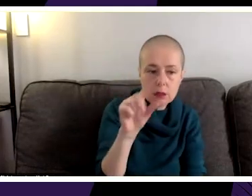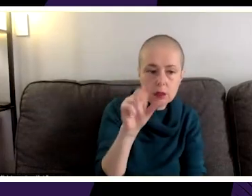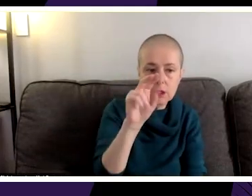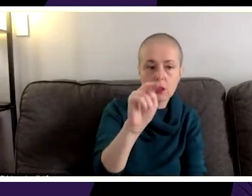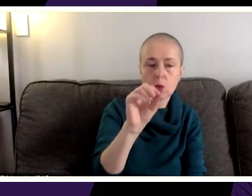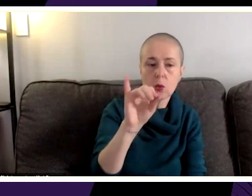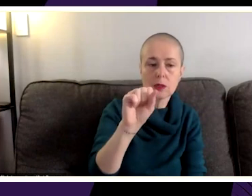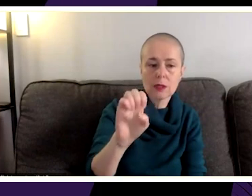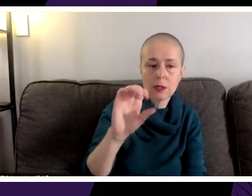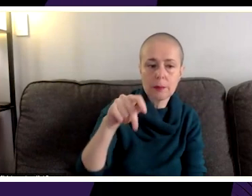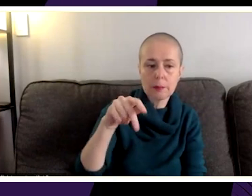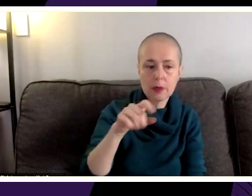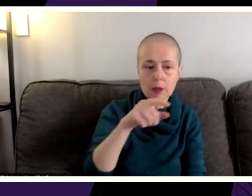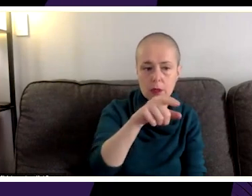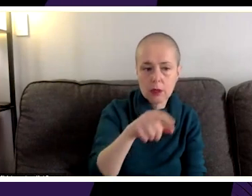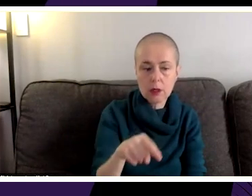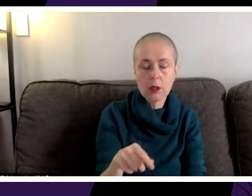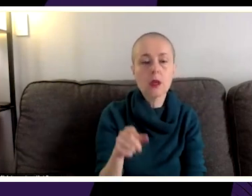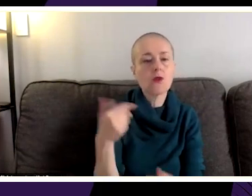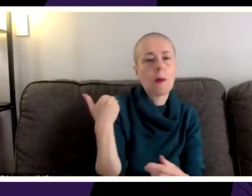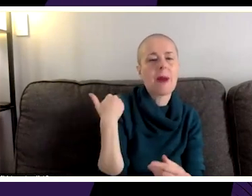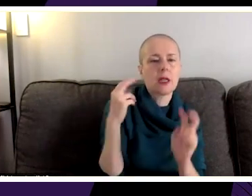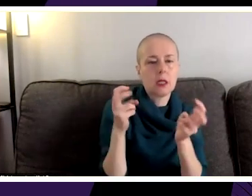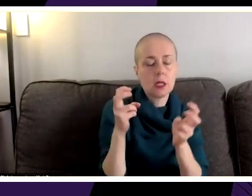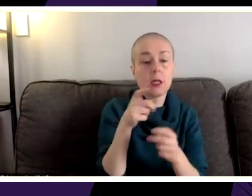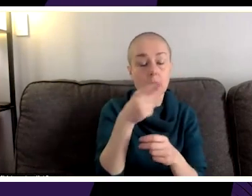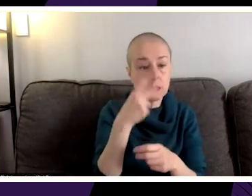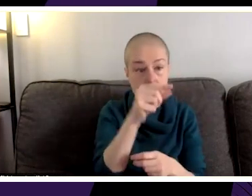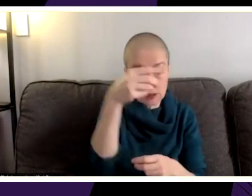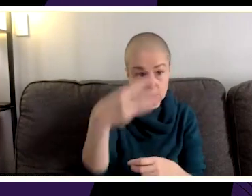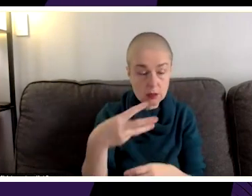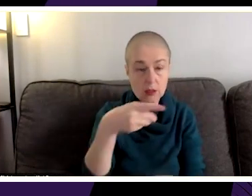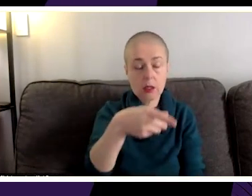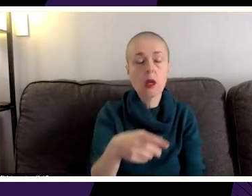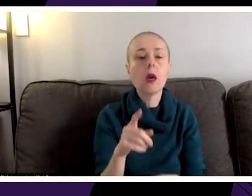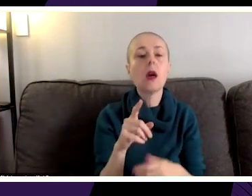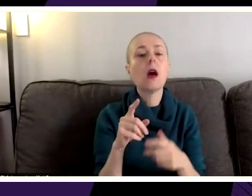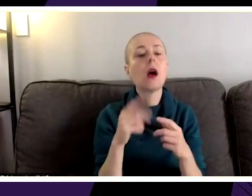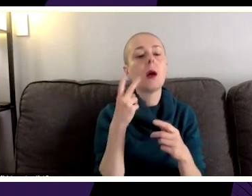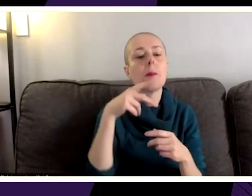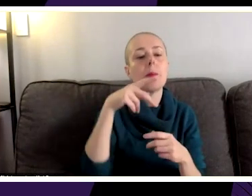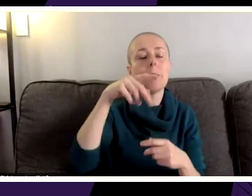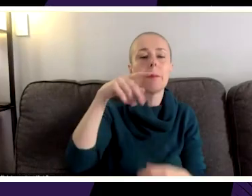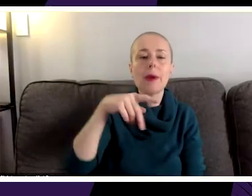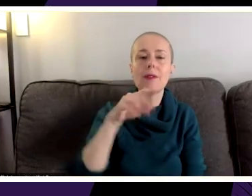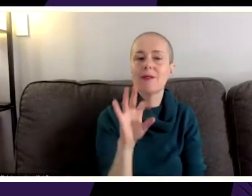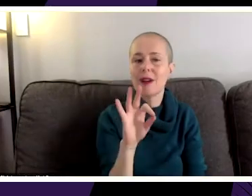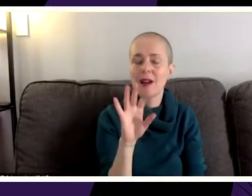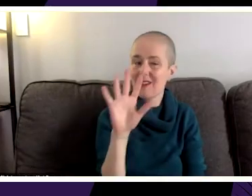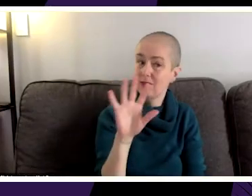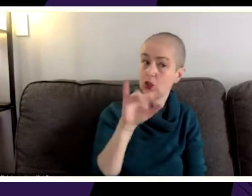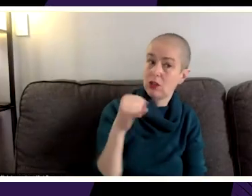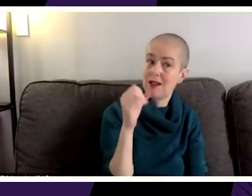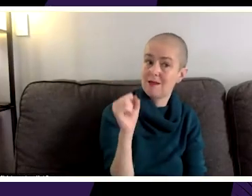scale. It reminds me that it was noise scale. Previously, the hinter only suggested P5.js functions, but now it